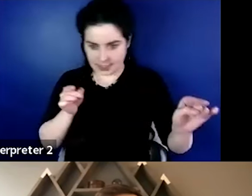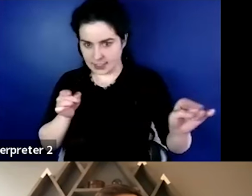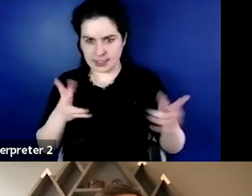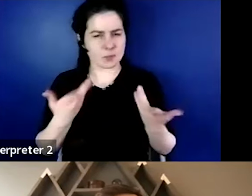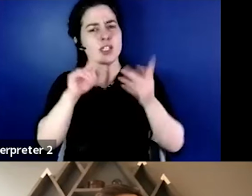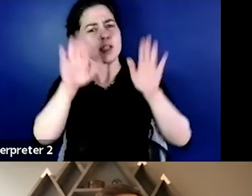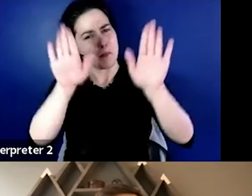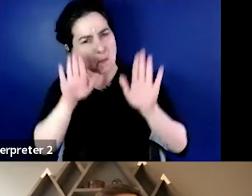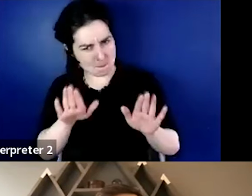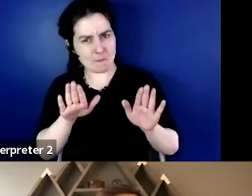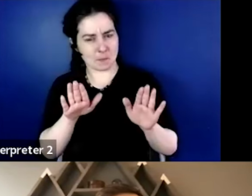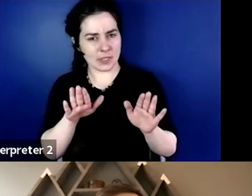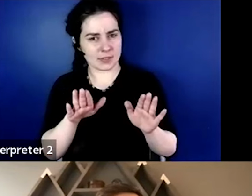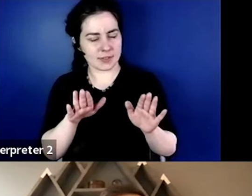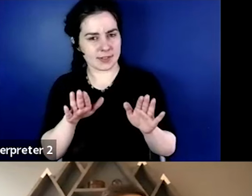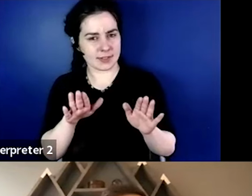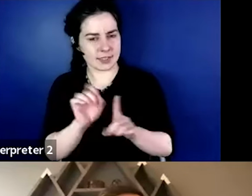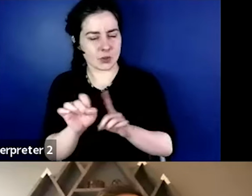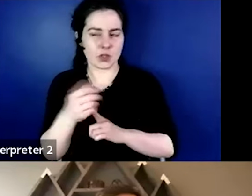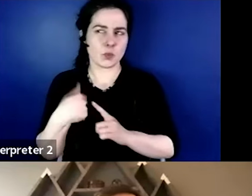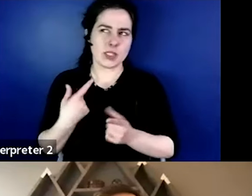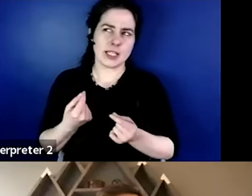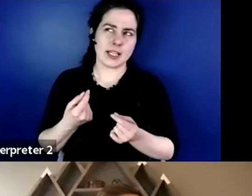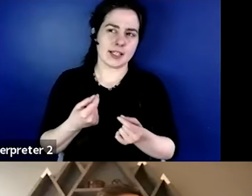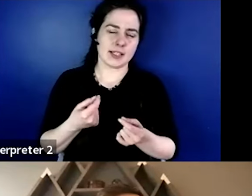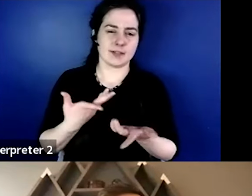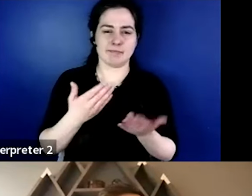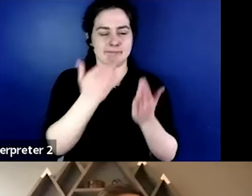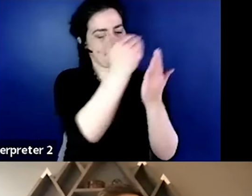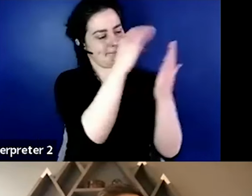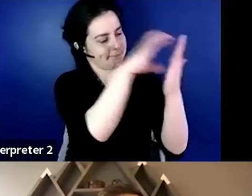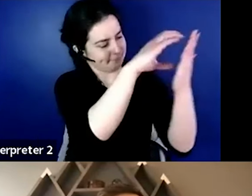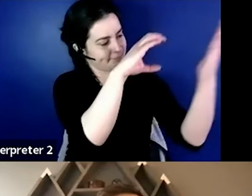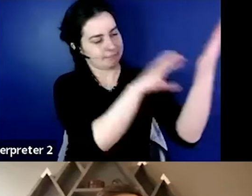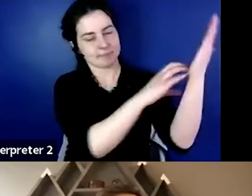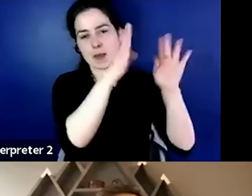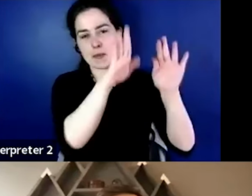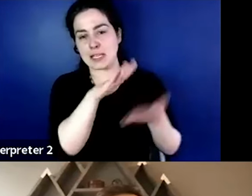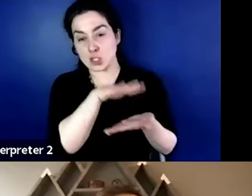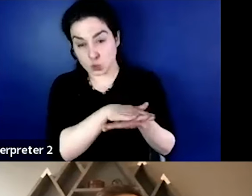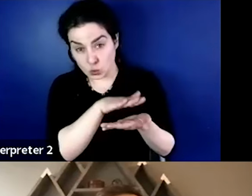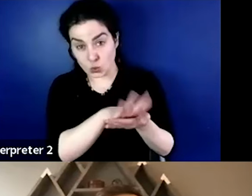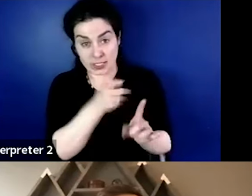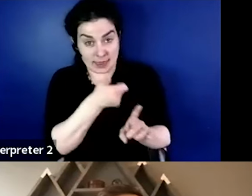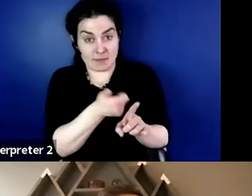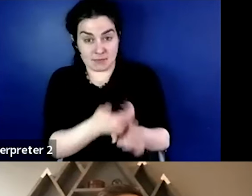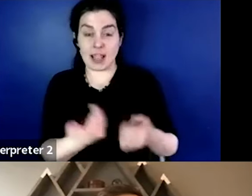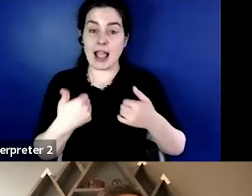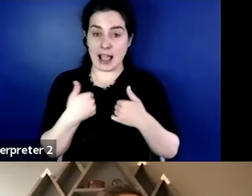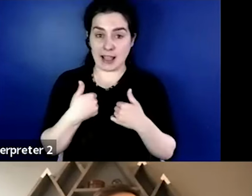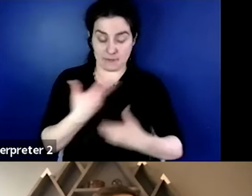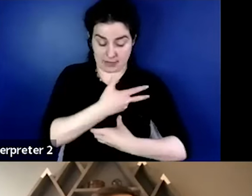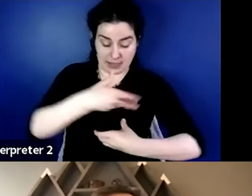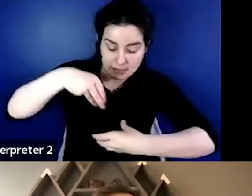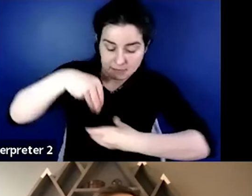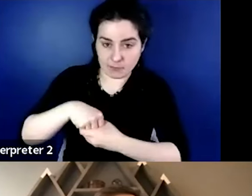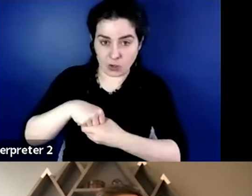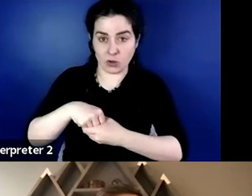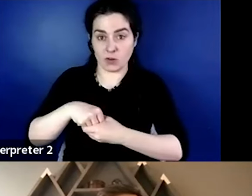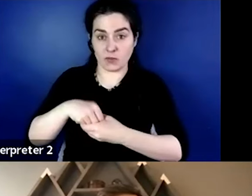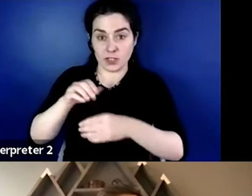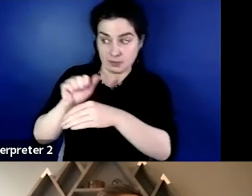profiled them, like a year ago, we profiled all these amazing schools that actually have a part of their levy that is sent to the